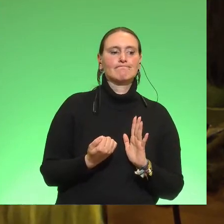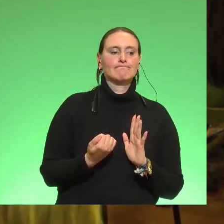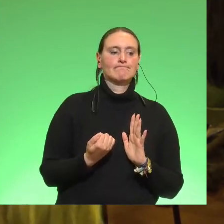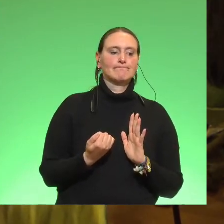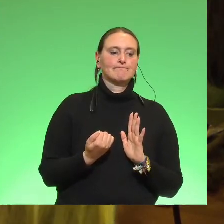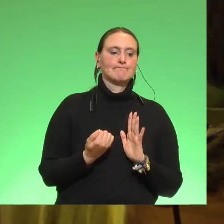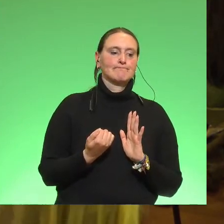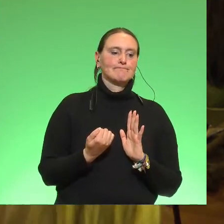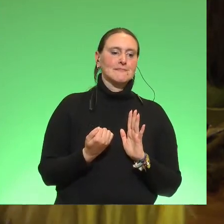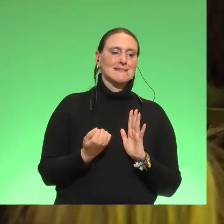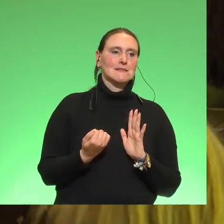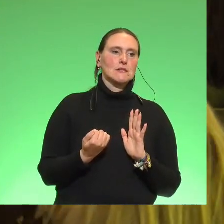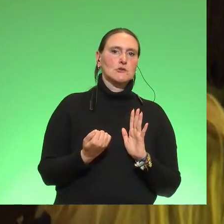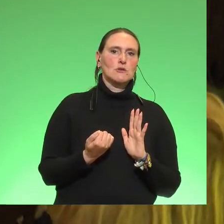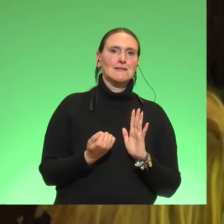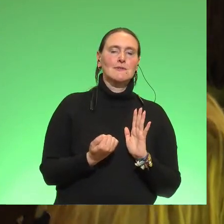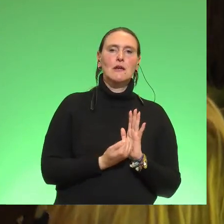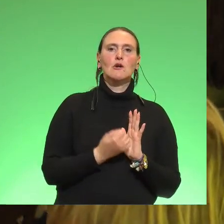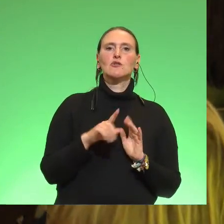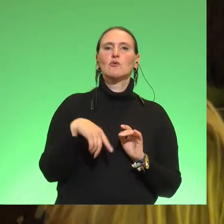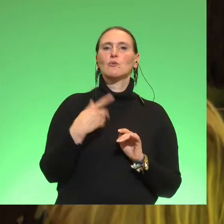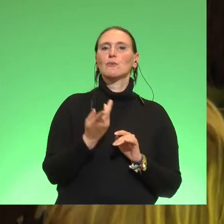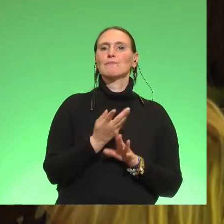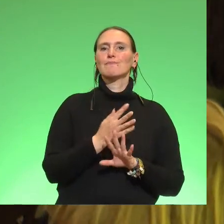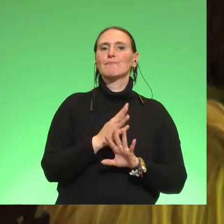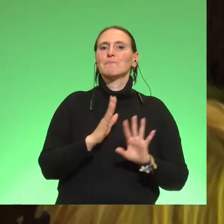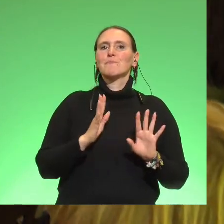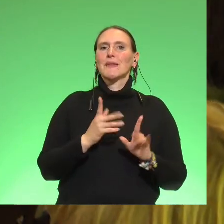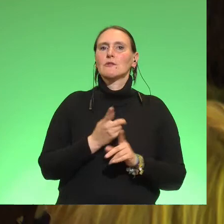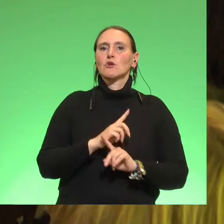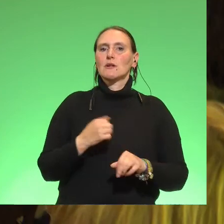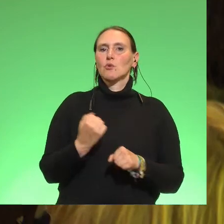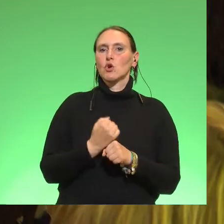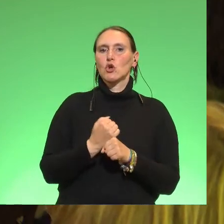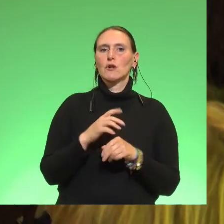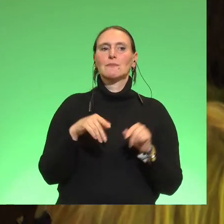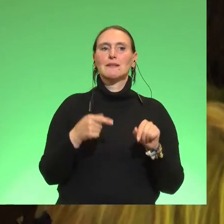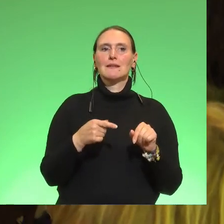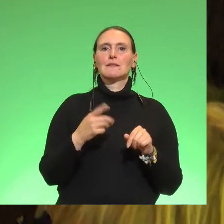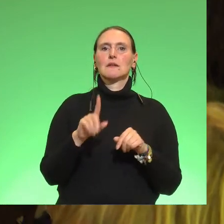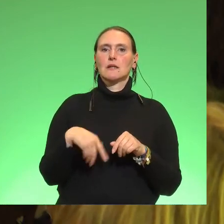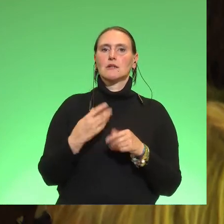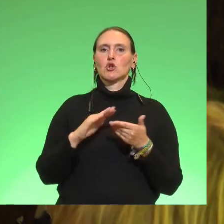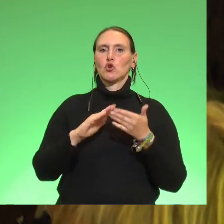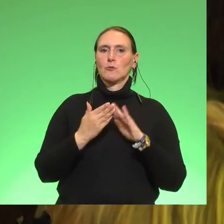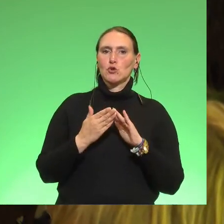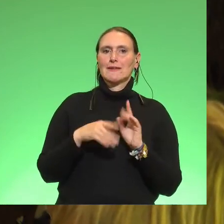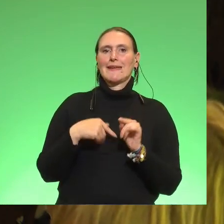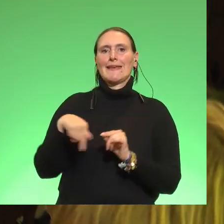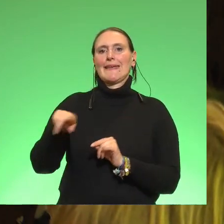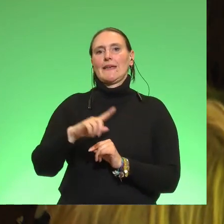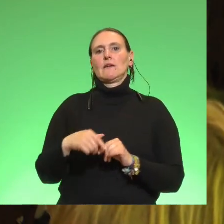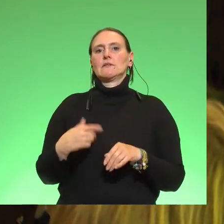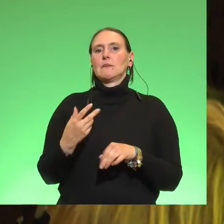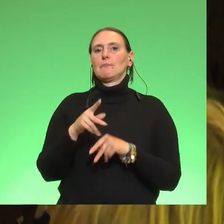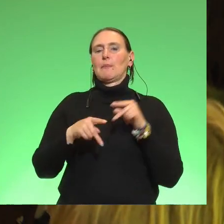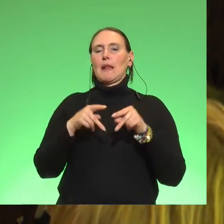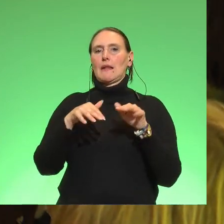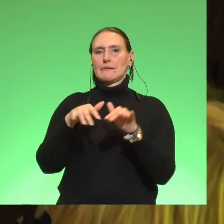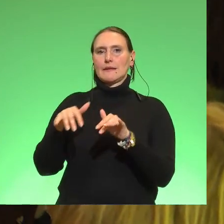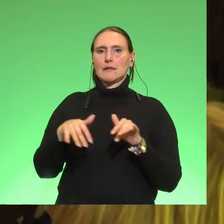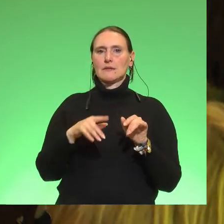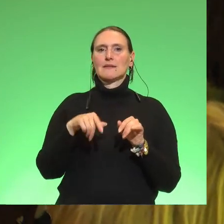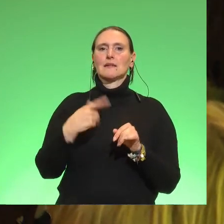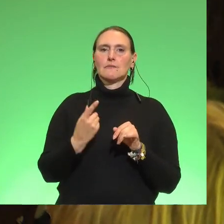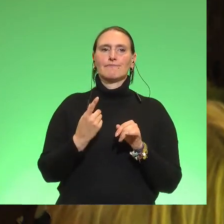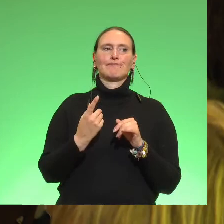works shown with the communities of people that were making them, in the sense that the communities of people were also like talking about them,